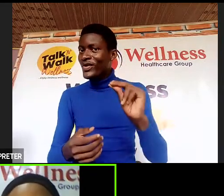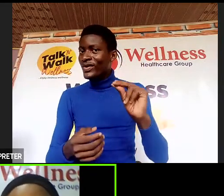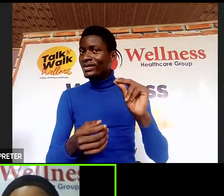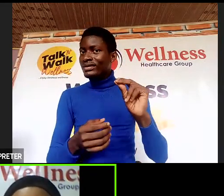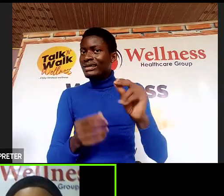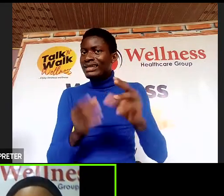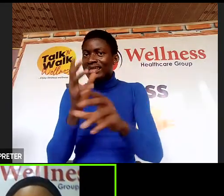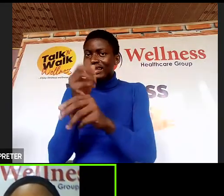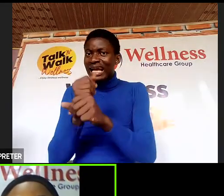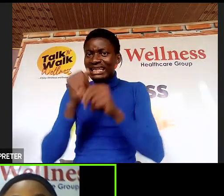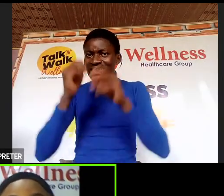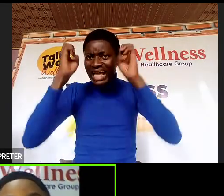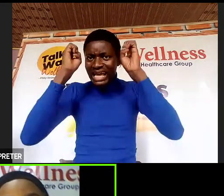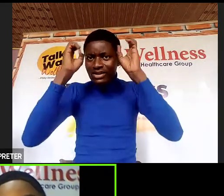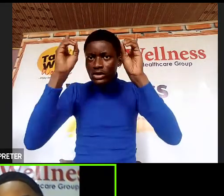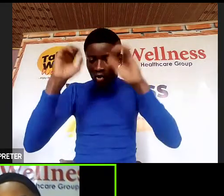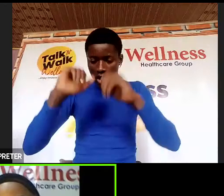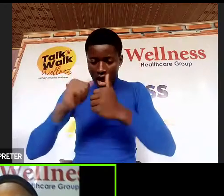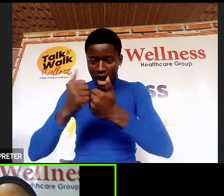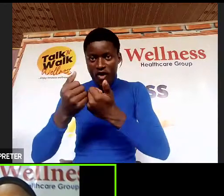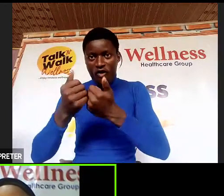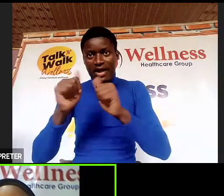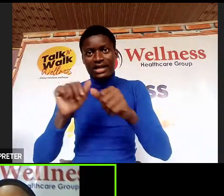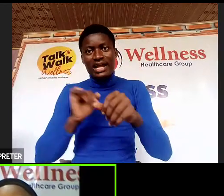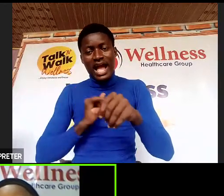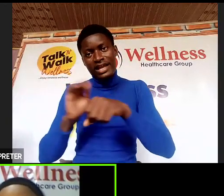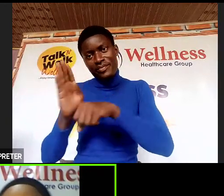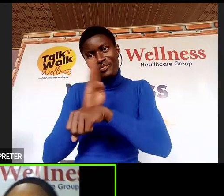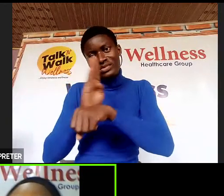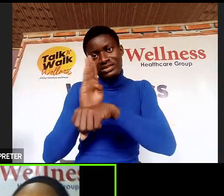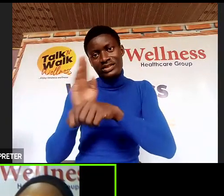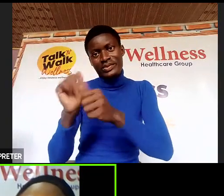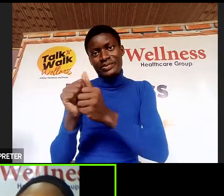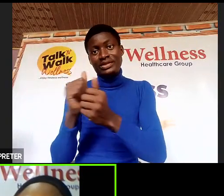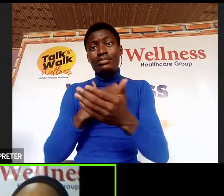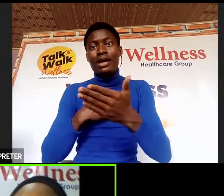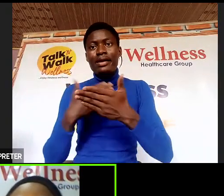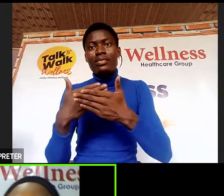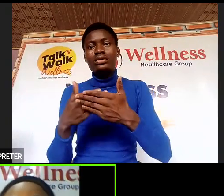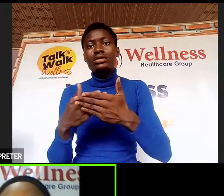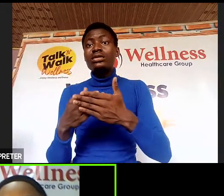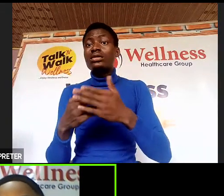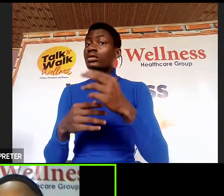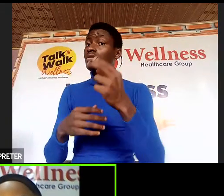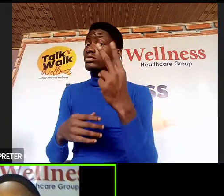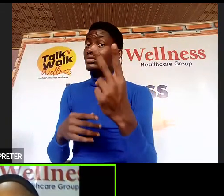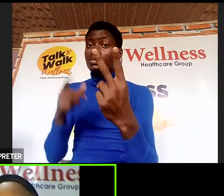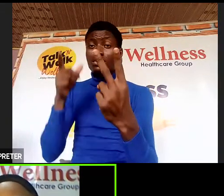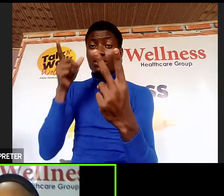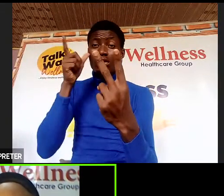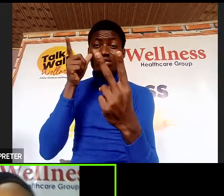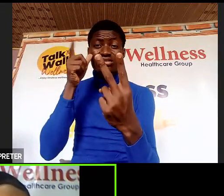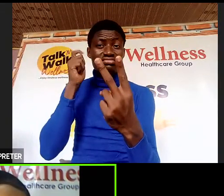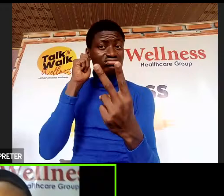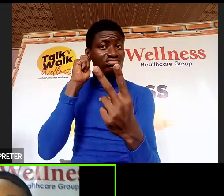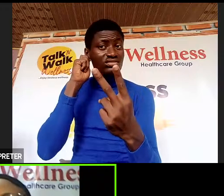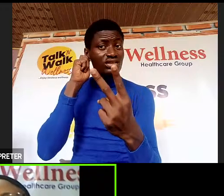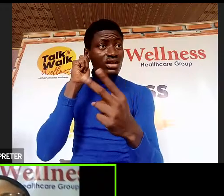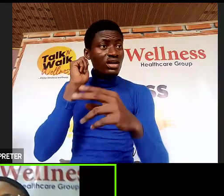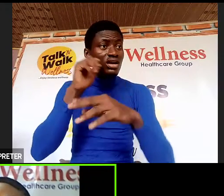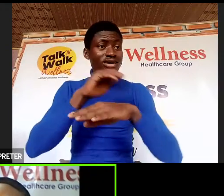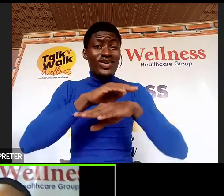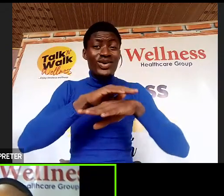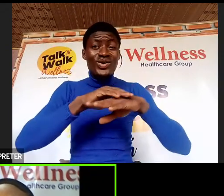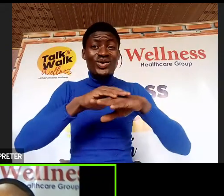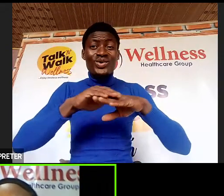please, don't give your money to the person that will squander it. Don't give your money to somebody